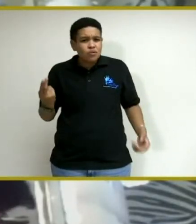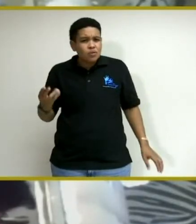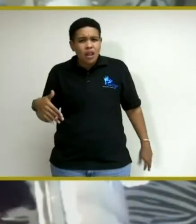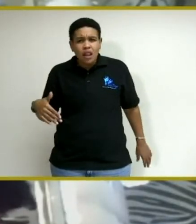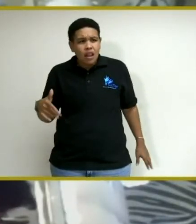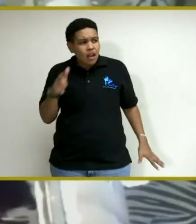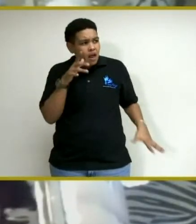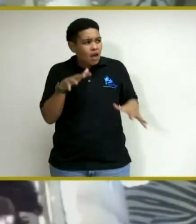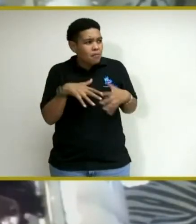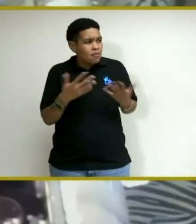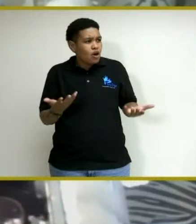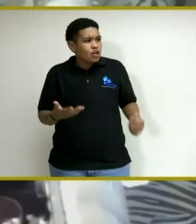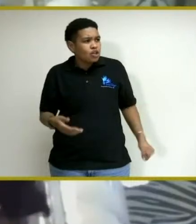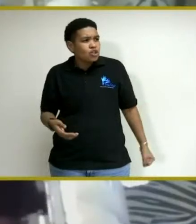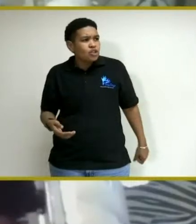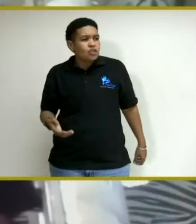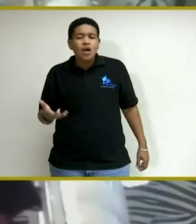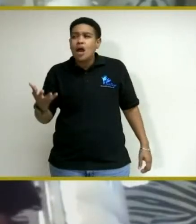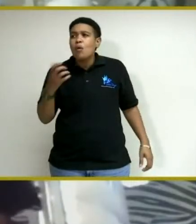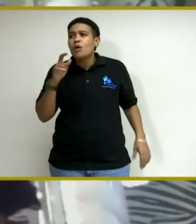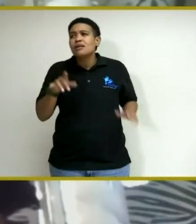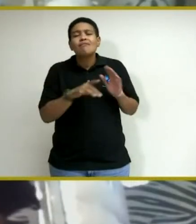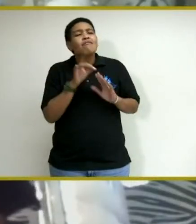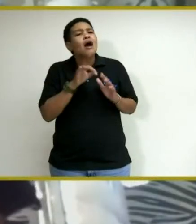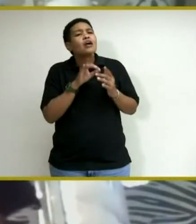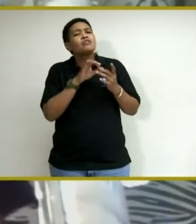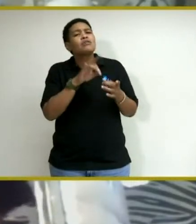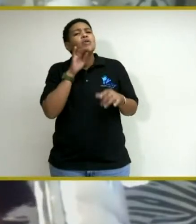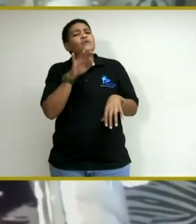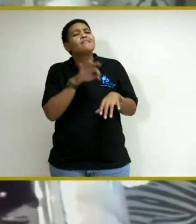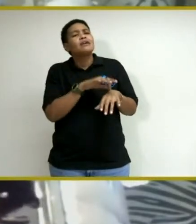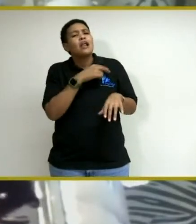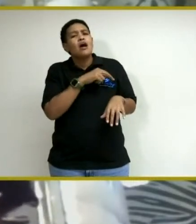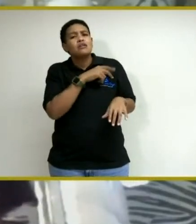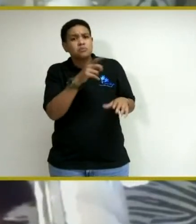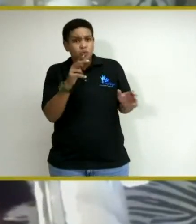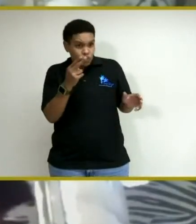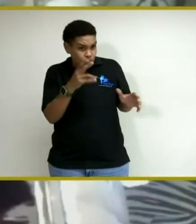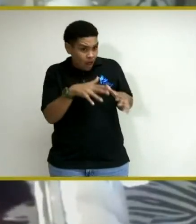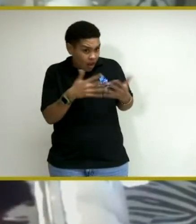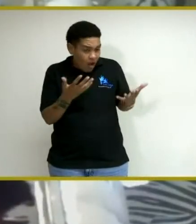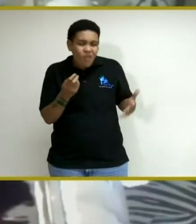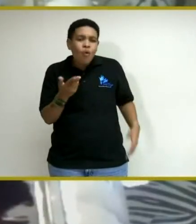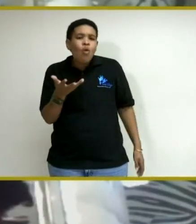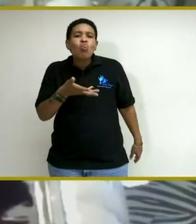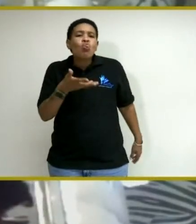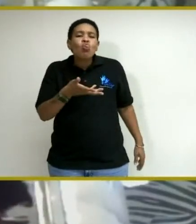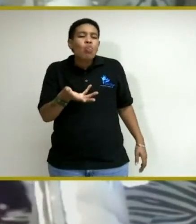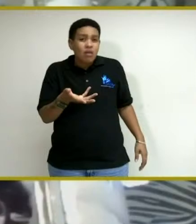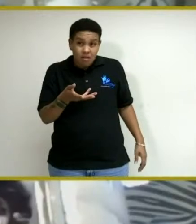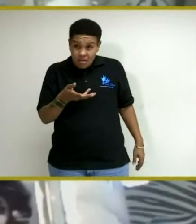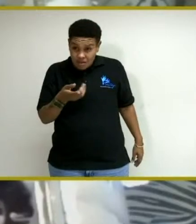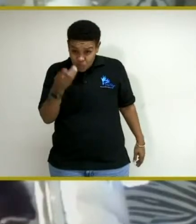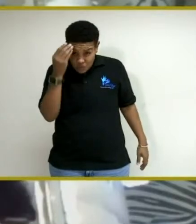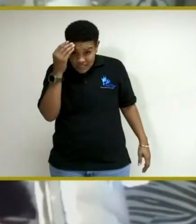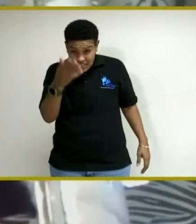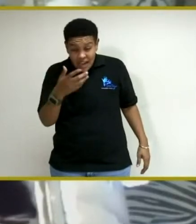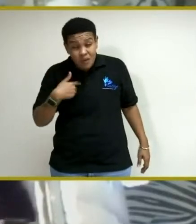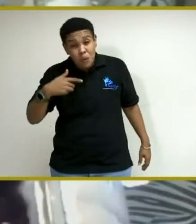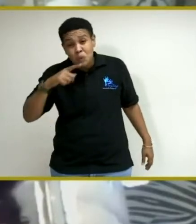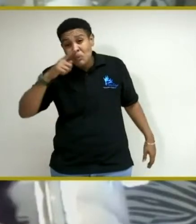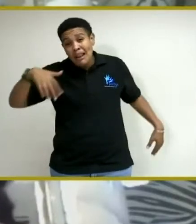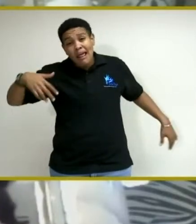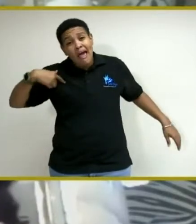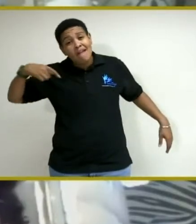Not much, have we? I wanted to find out about that. Would you say that we have not really had the need to use